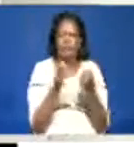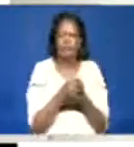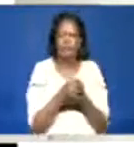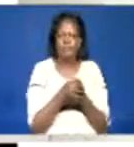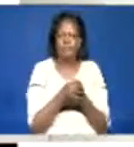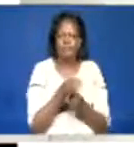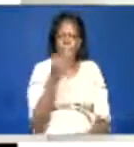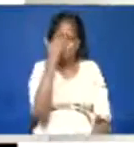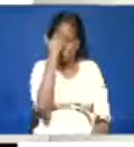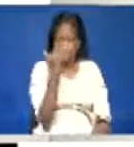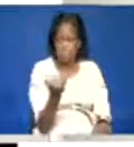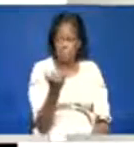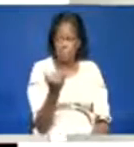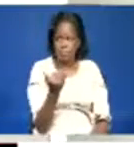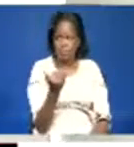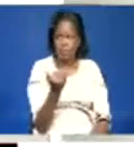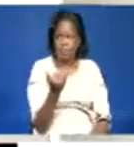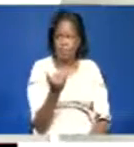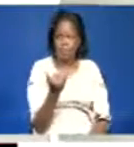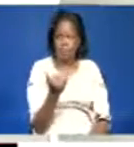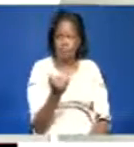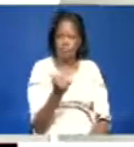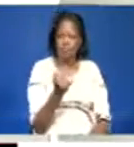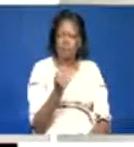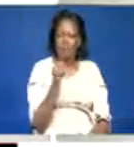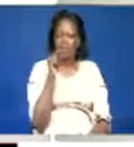be who is offering what.